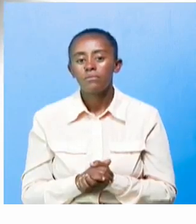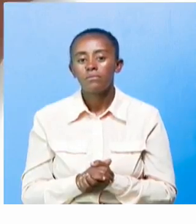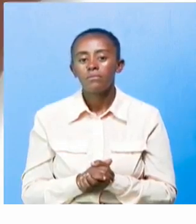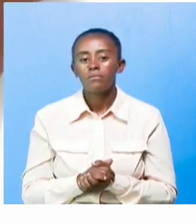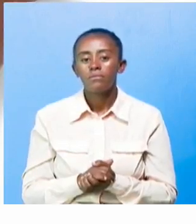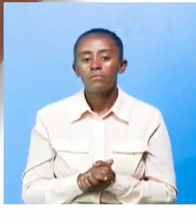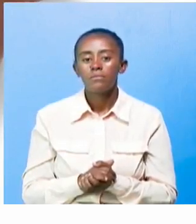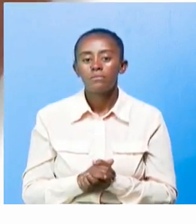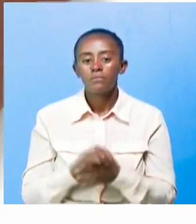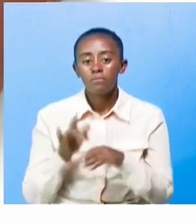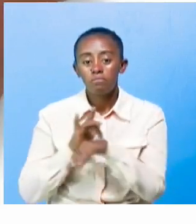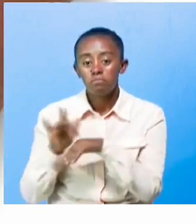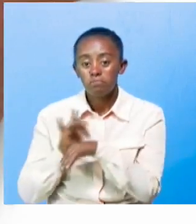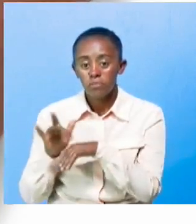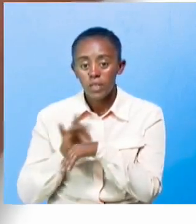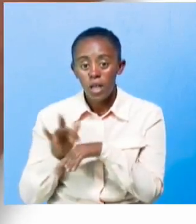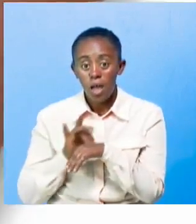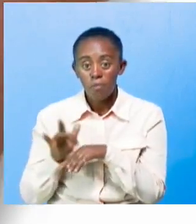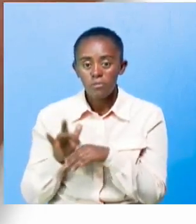fill in the gaps